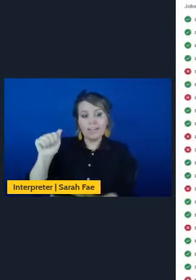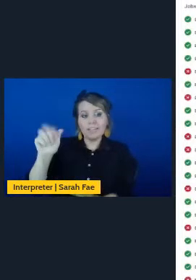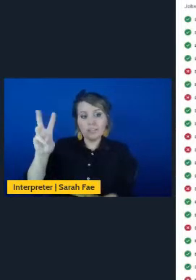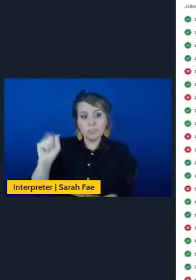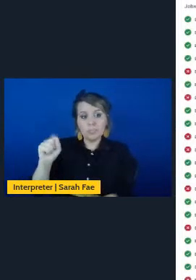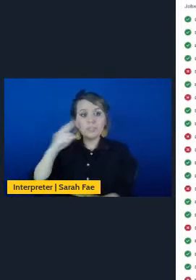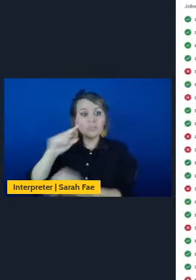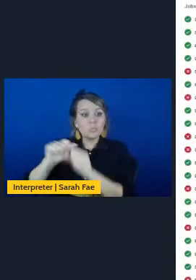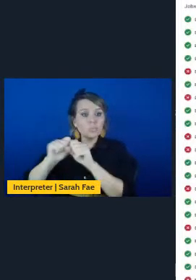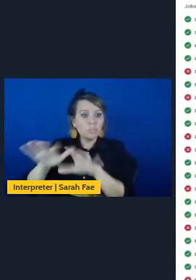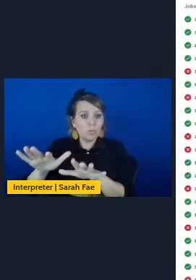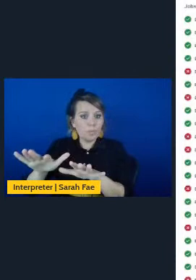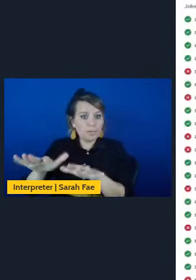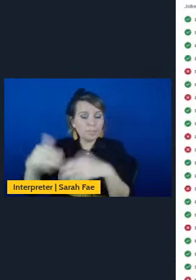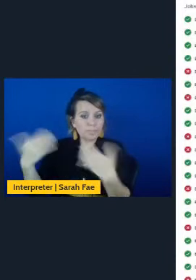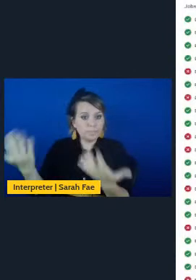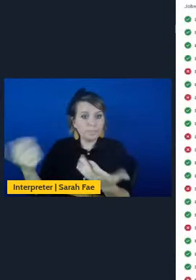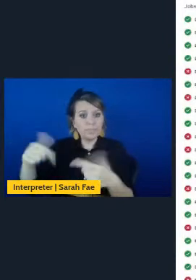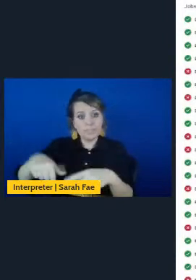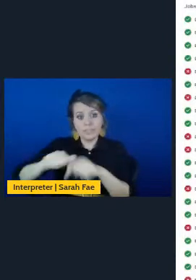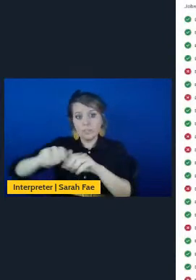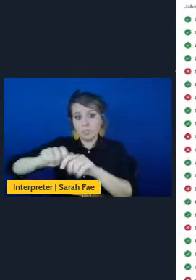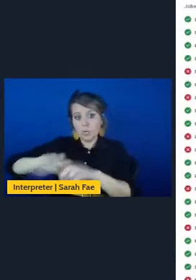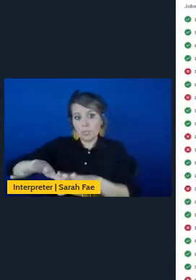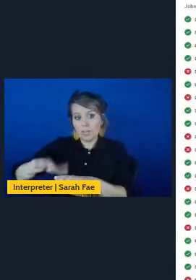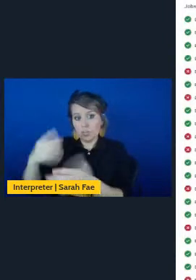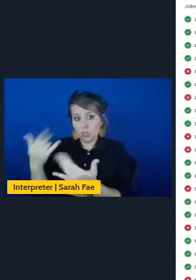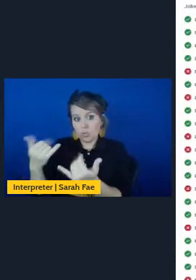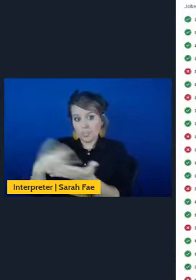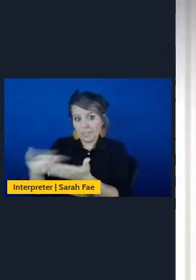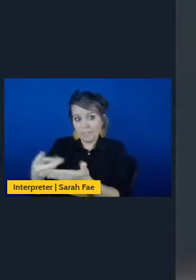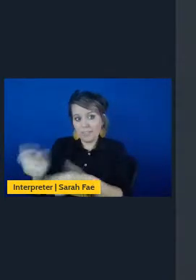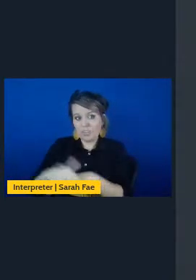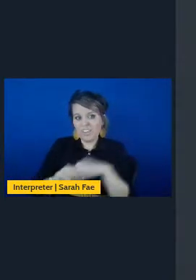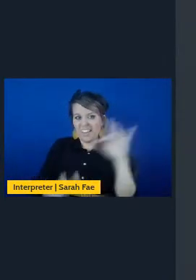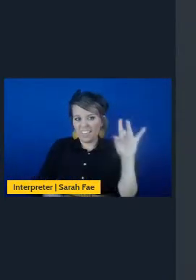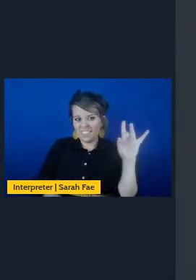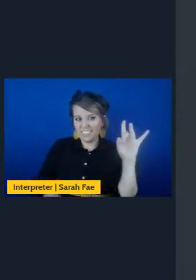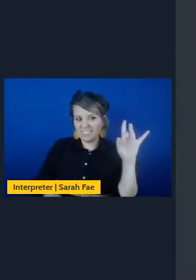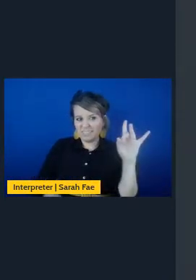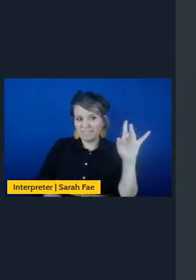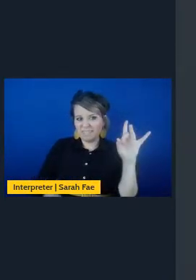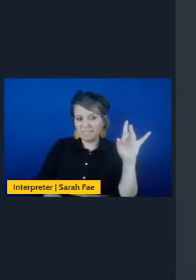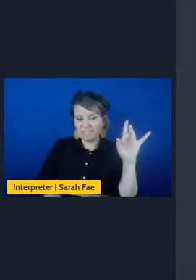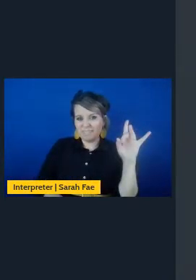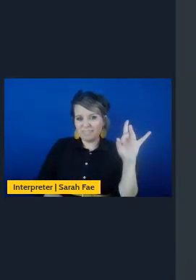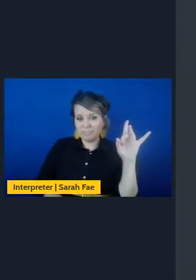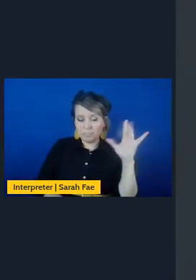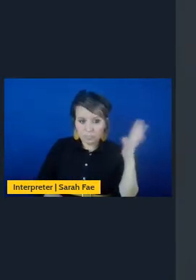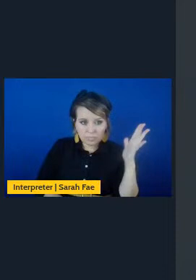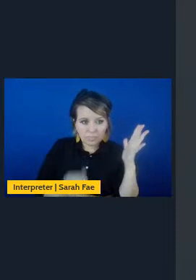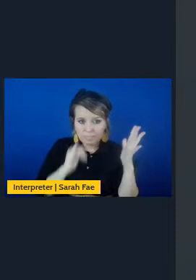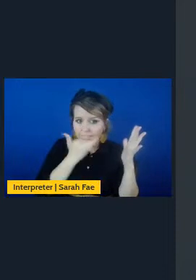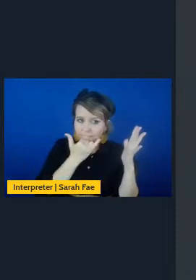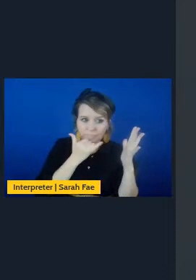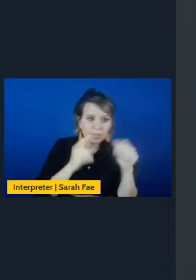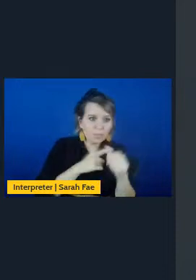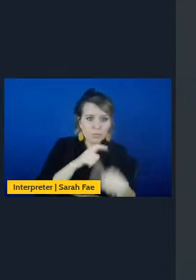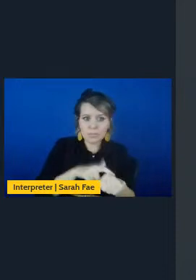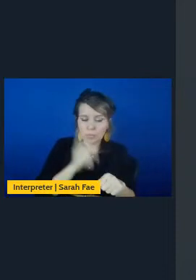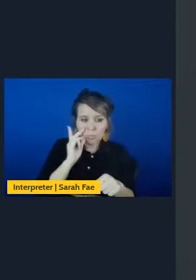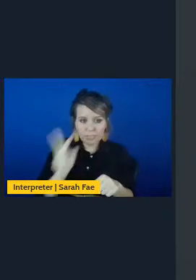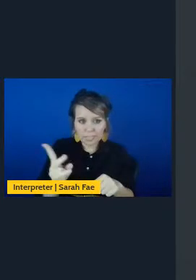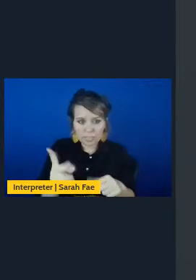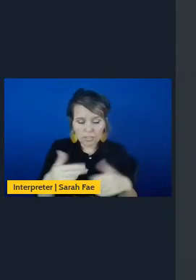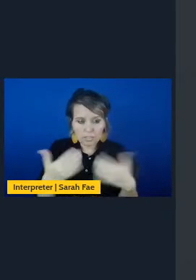deployment. This deployment currently fails on 8 of them, with an inscrutable error the first time you see it, which has since